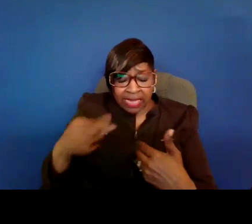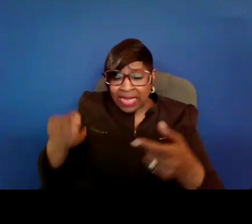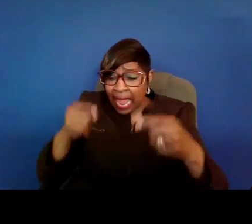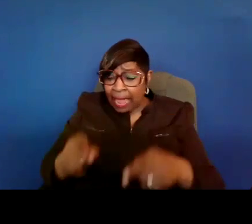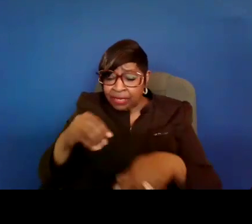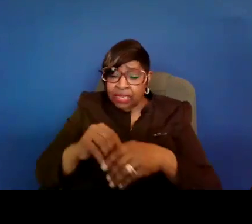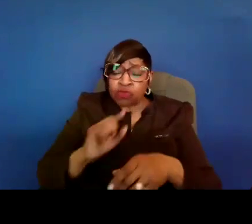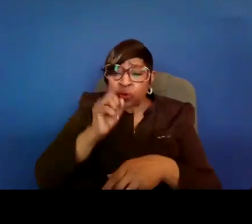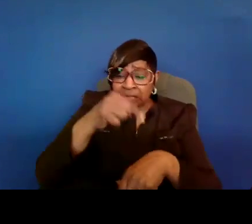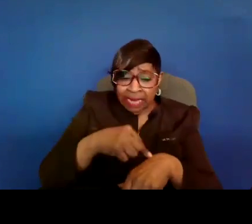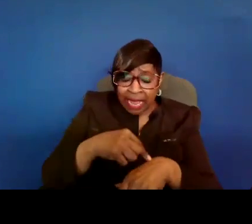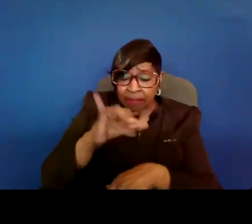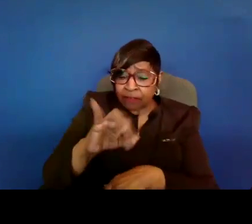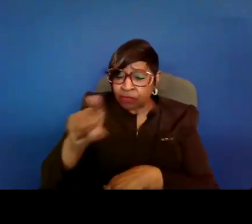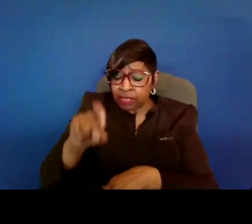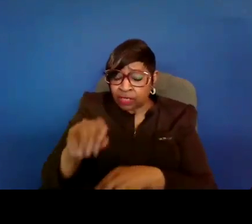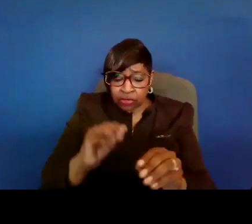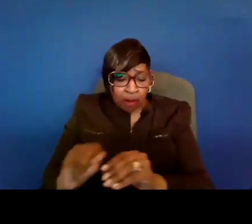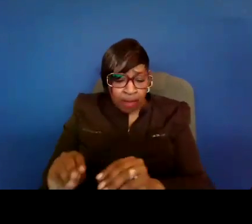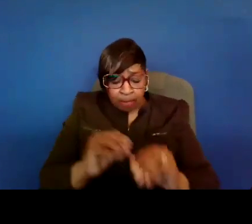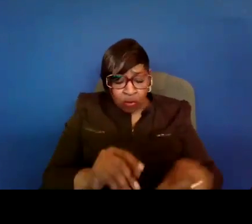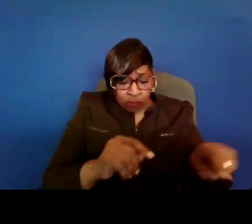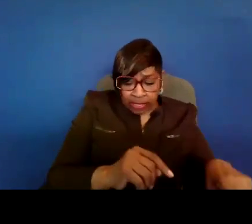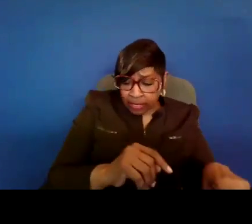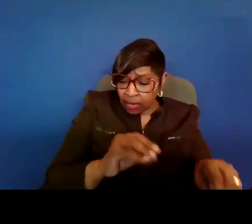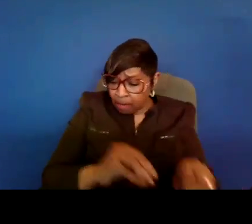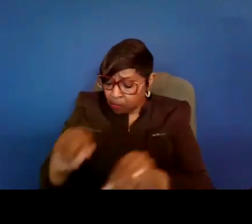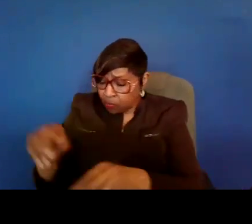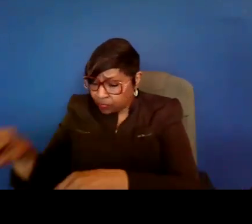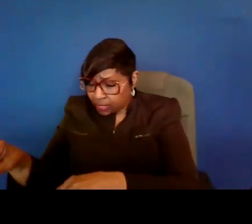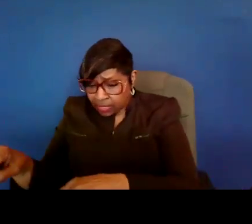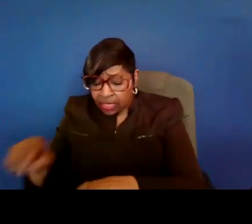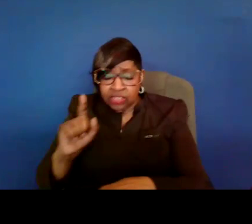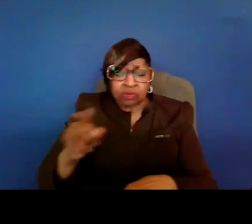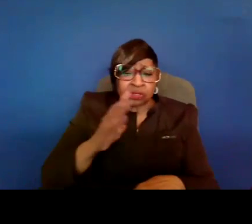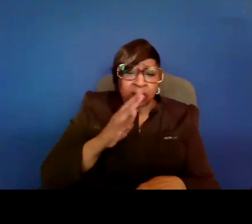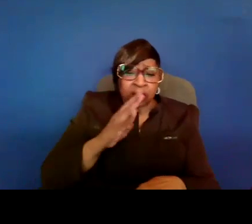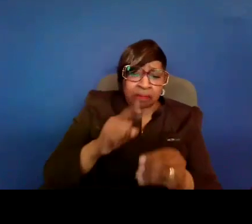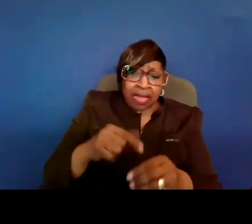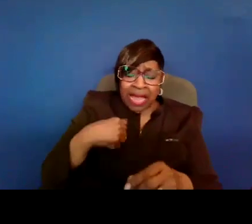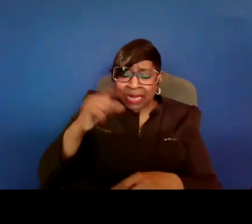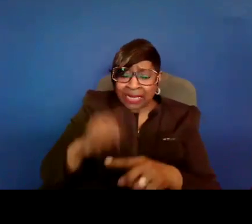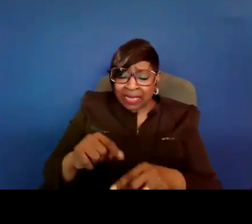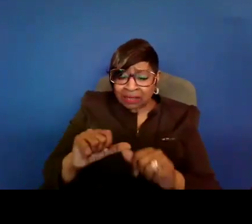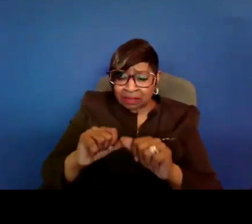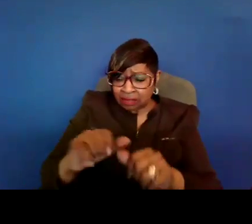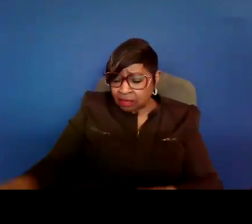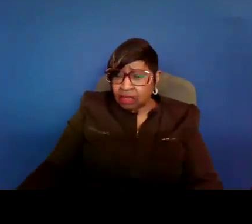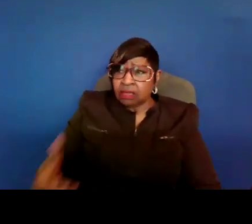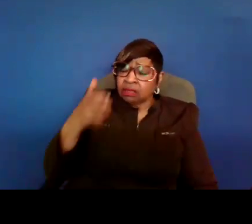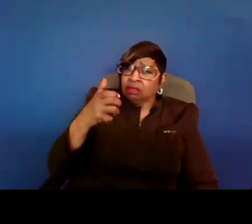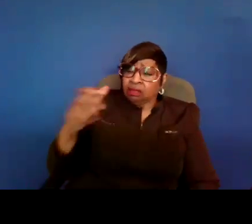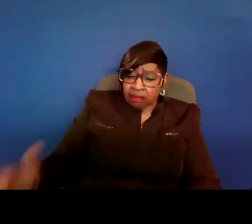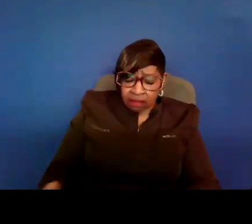real time if you need to go and move over here, move over there. So because she was talking about like, I can't keep picking up my camera